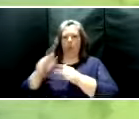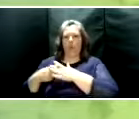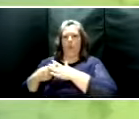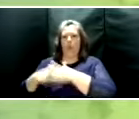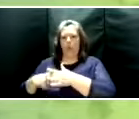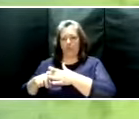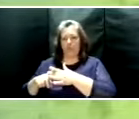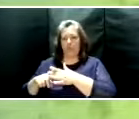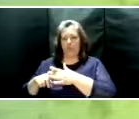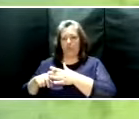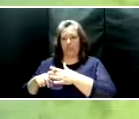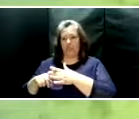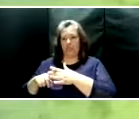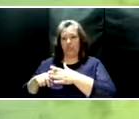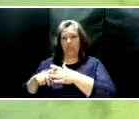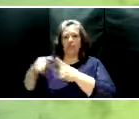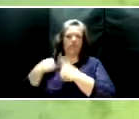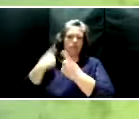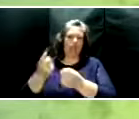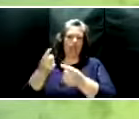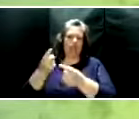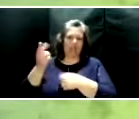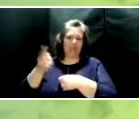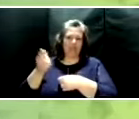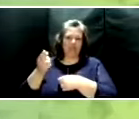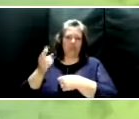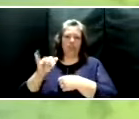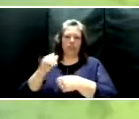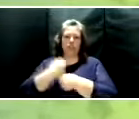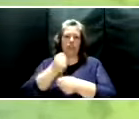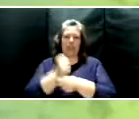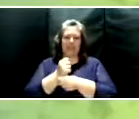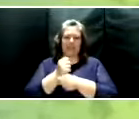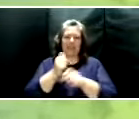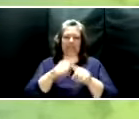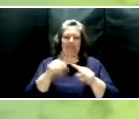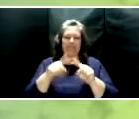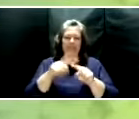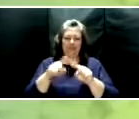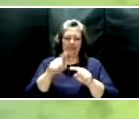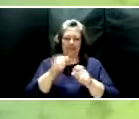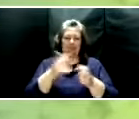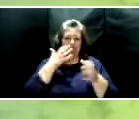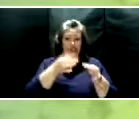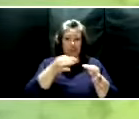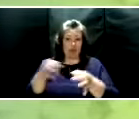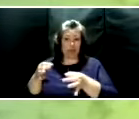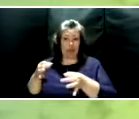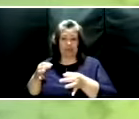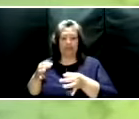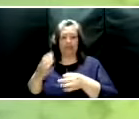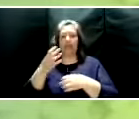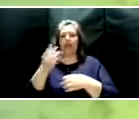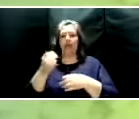have from throughout history have created these determinants and created the social drivers that